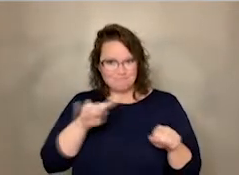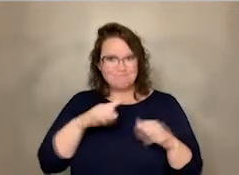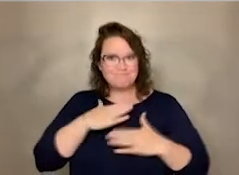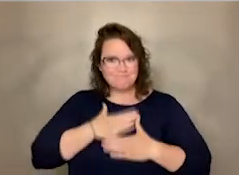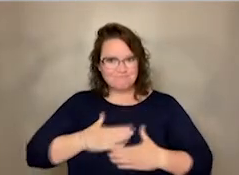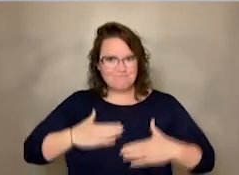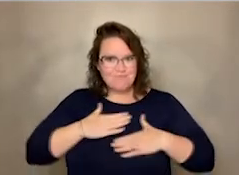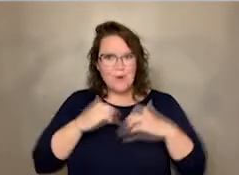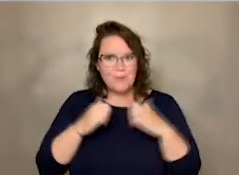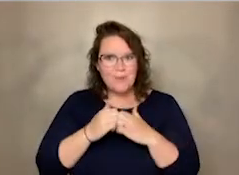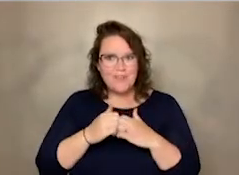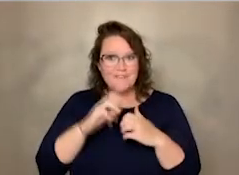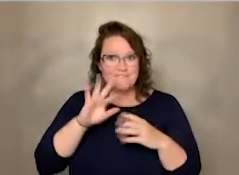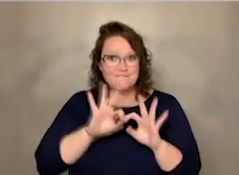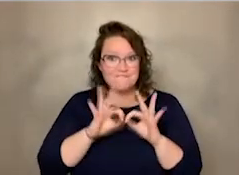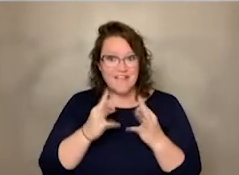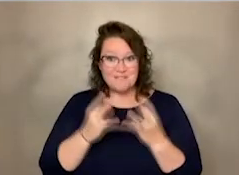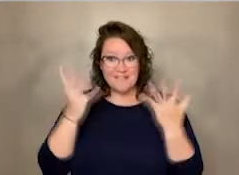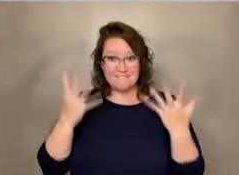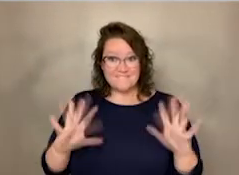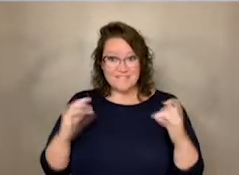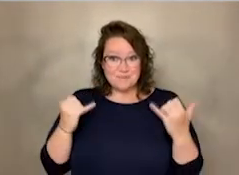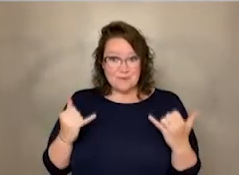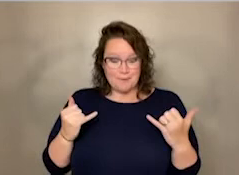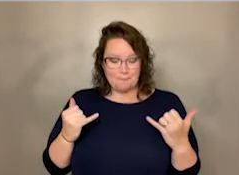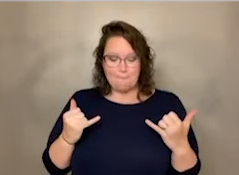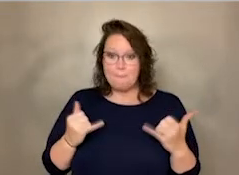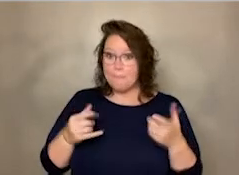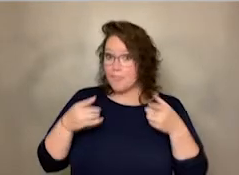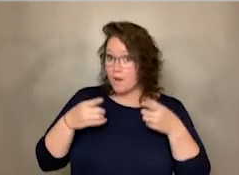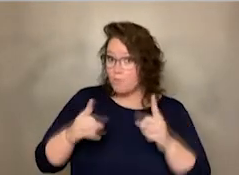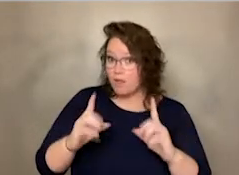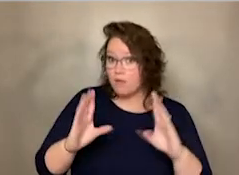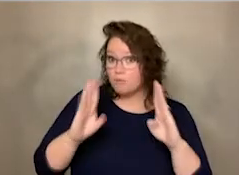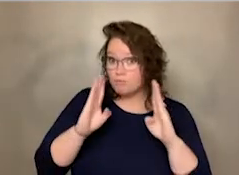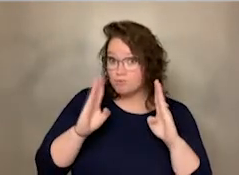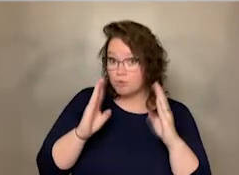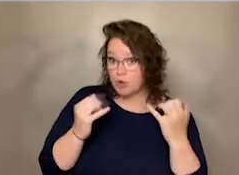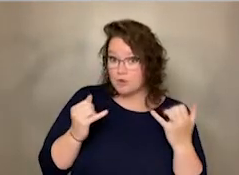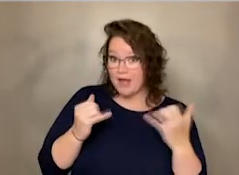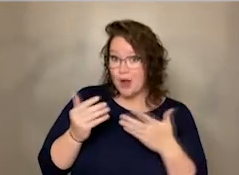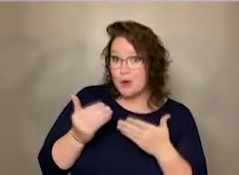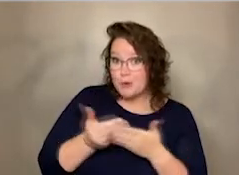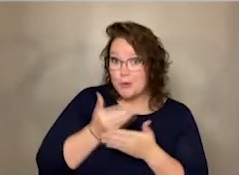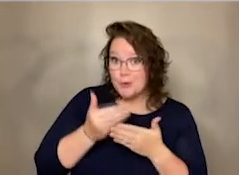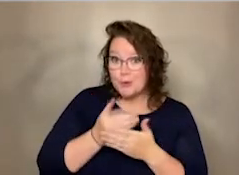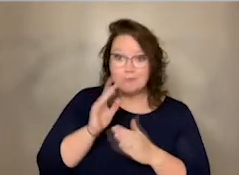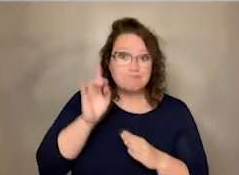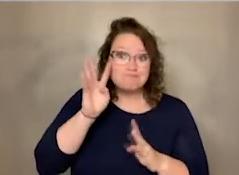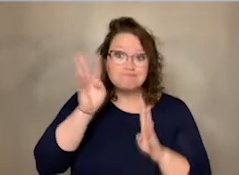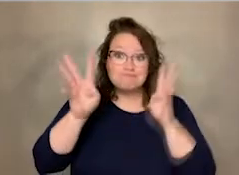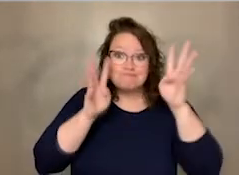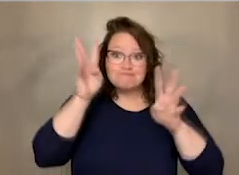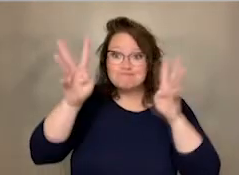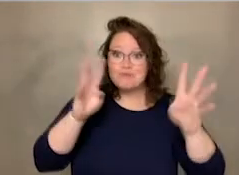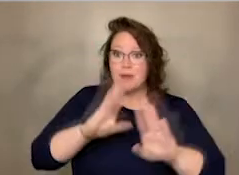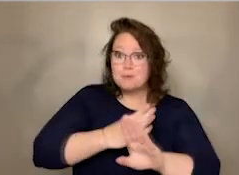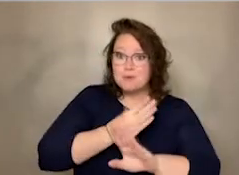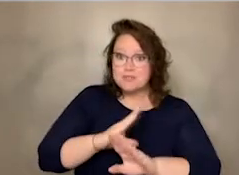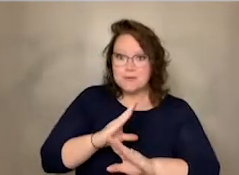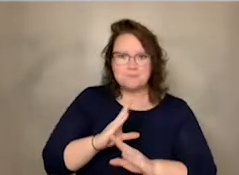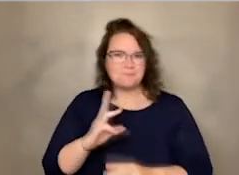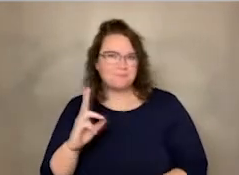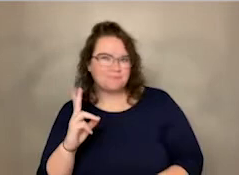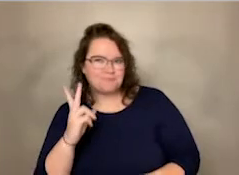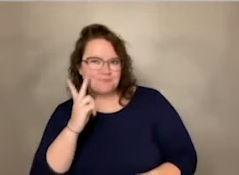with your family once we get through this one. And while you're listening about this new imaginary orchestra playing in your head, see how